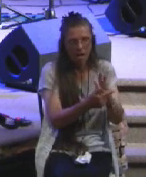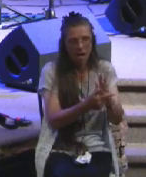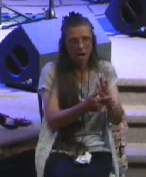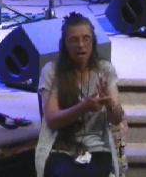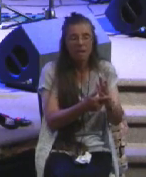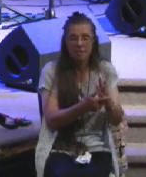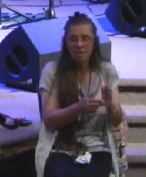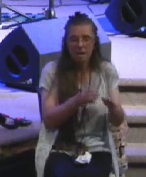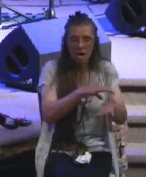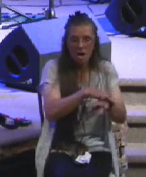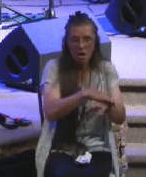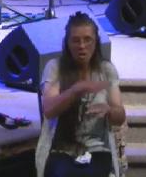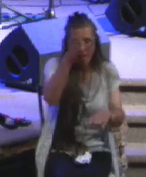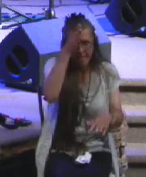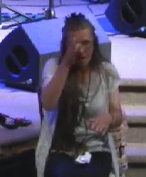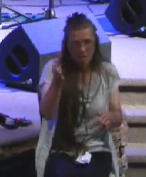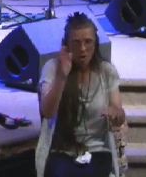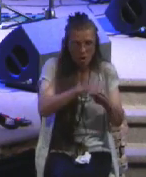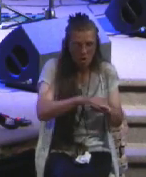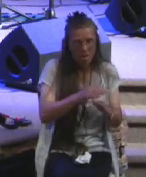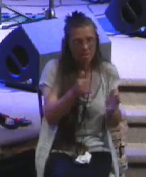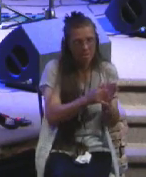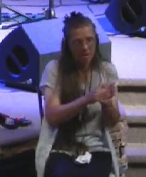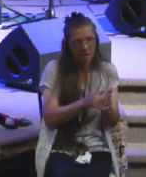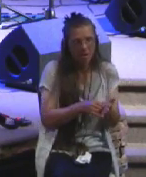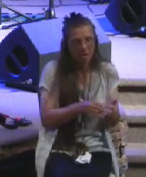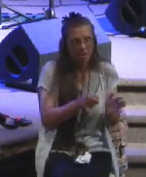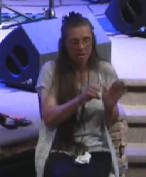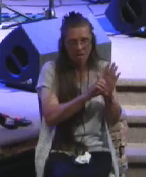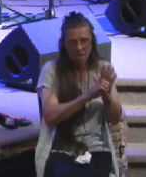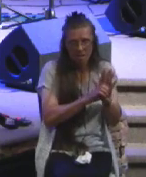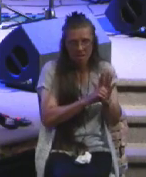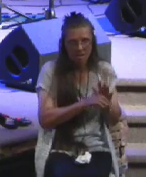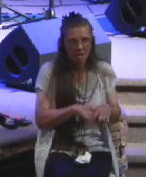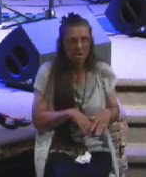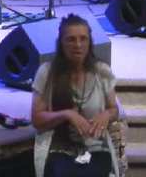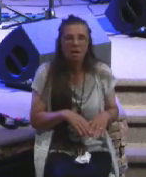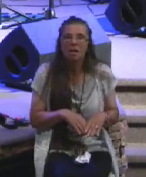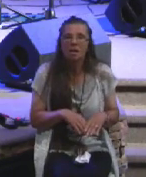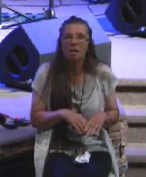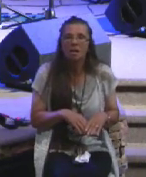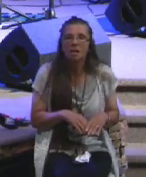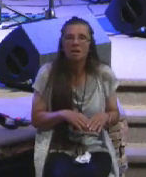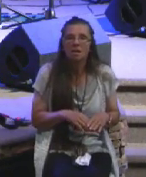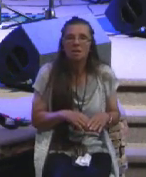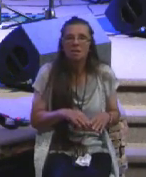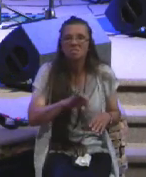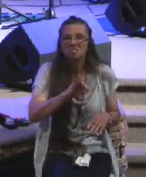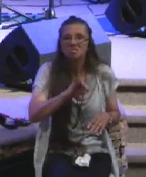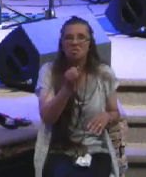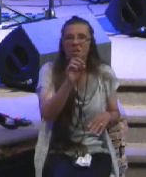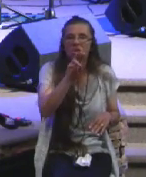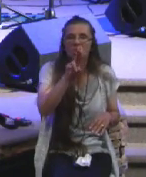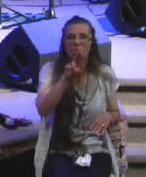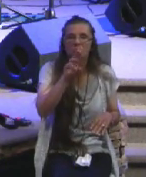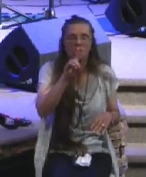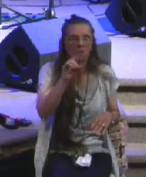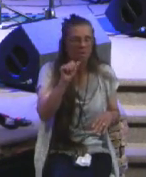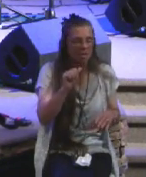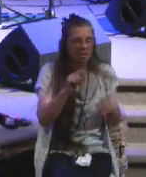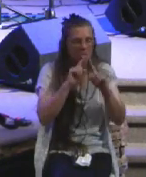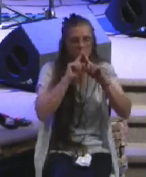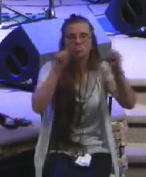that. We also have examples of bad parents. Jephthah, Judges chapter 11, shoots his mouth off. He likes to make oaths and